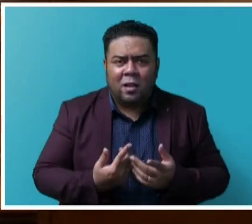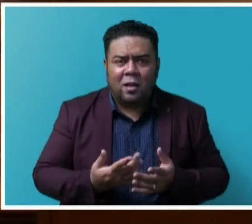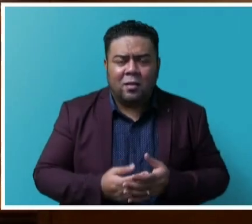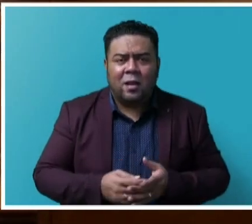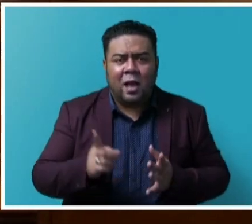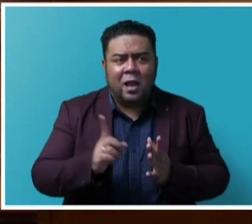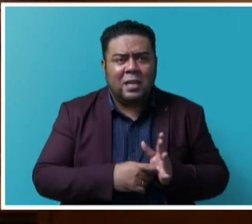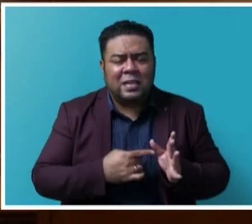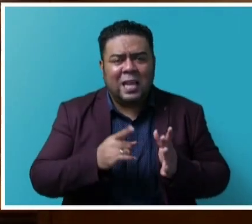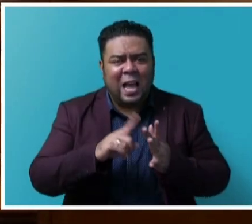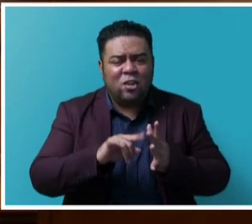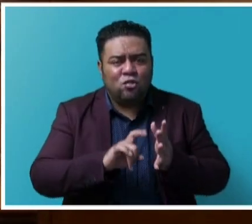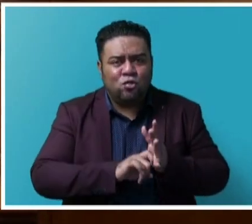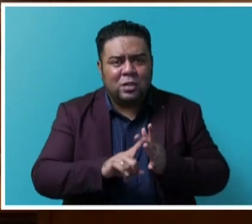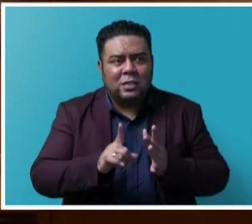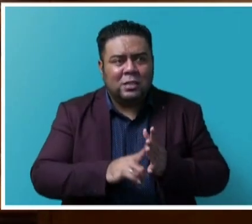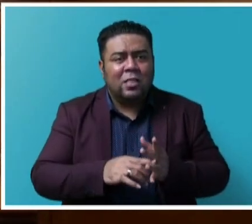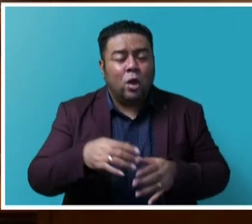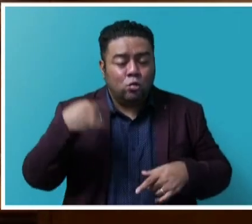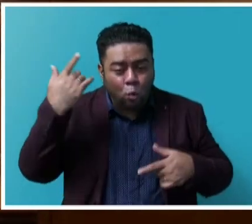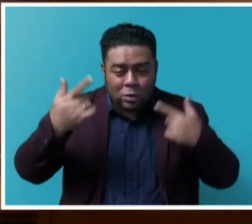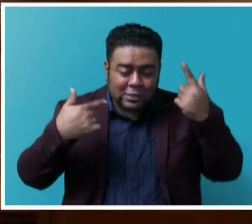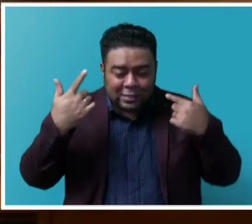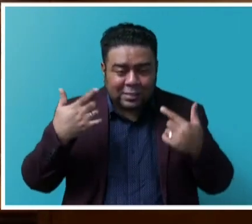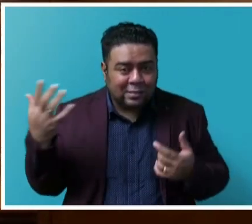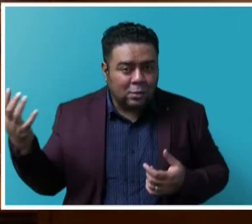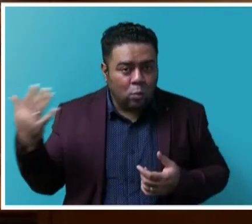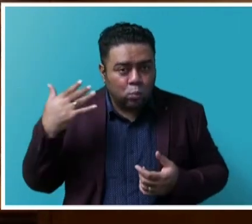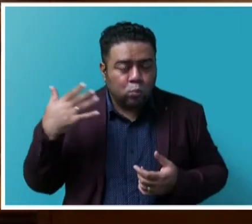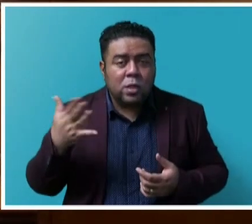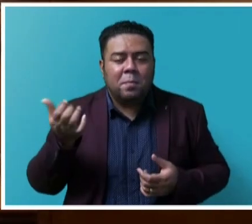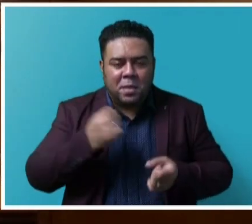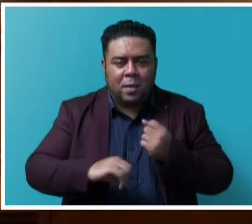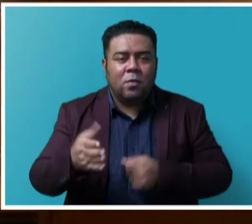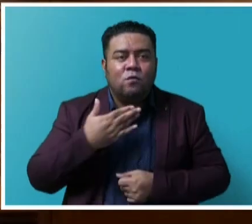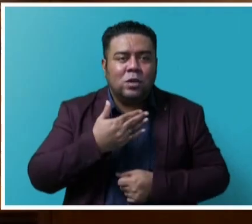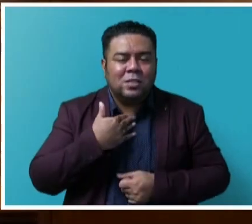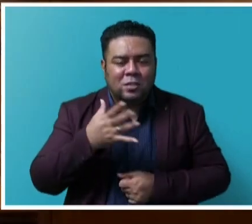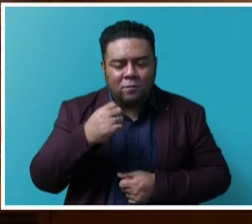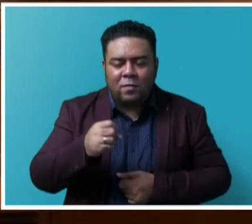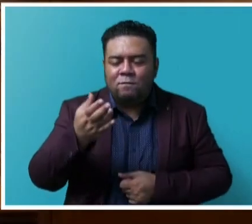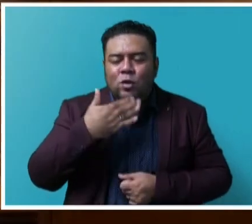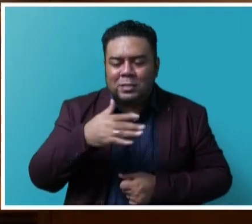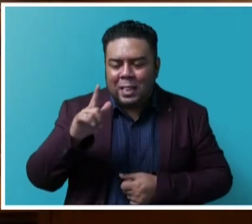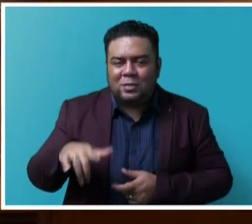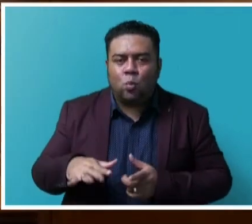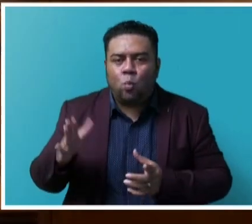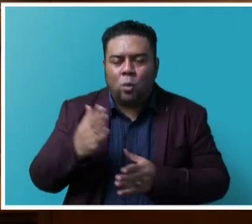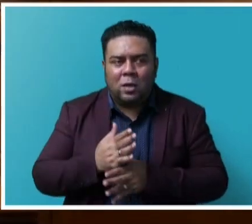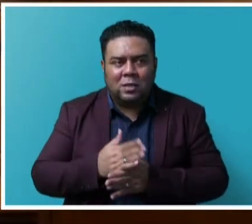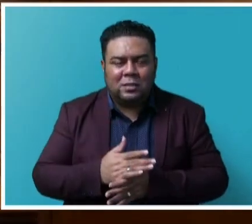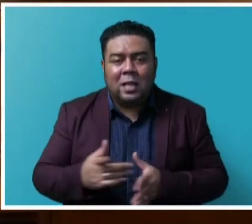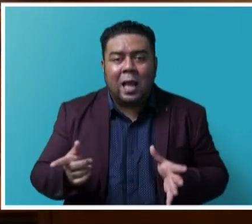Jaina Ryan, the noises that became the voices of the voiceless workers, the late